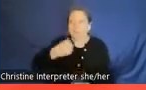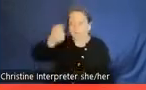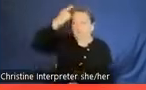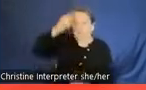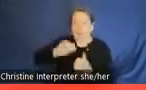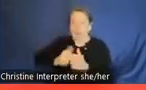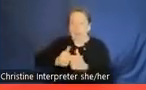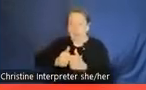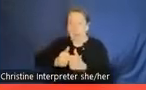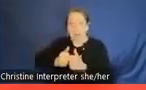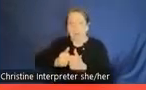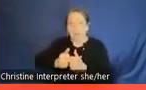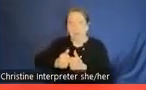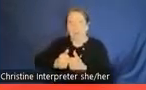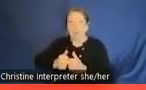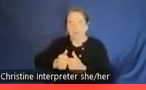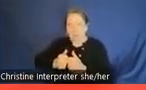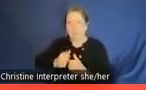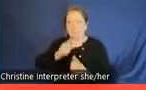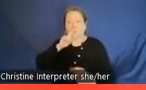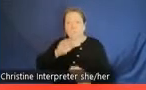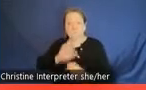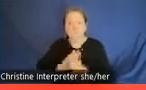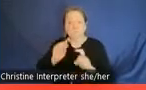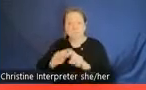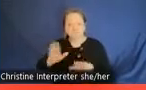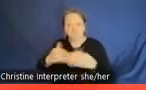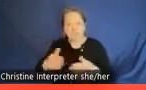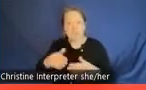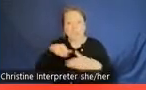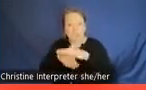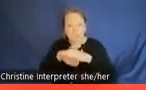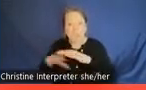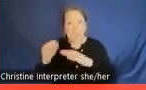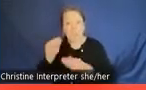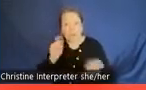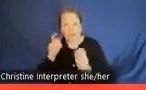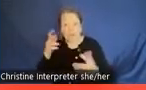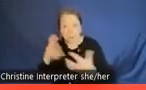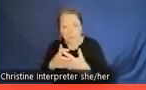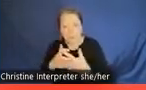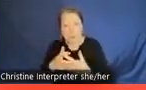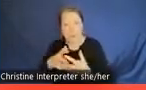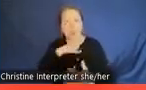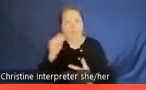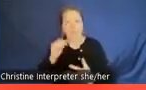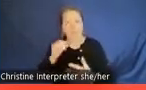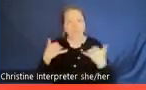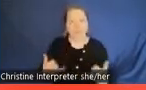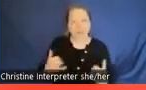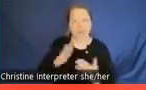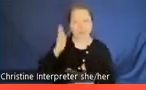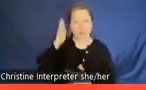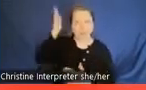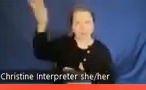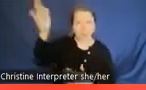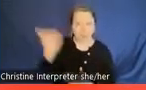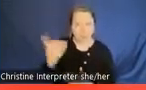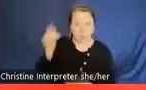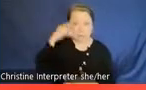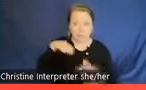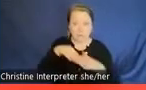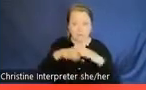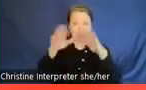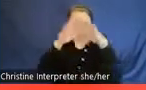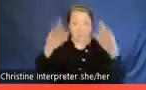and commitment to accessibility and adaptability, and to the current and projected future need for accessible housing for